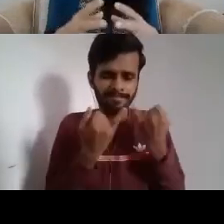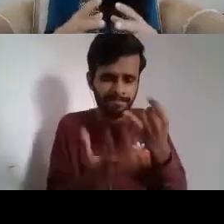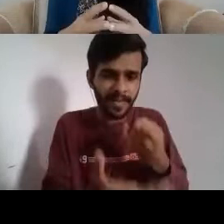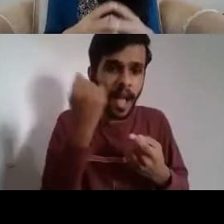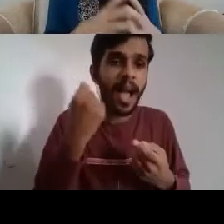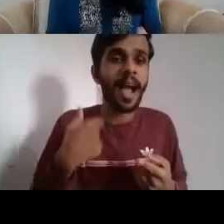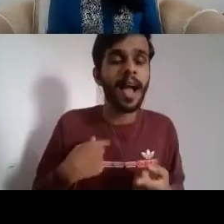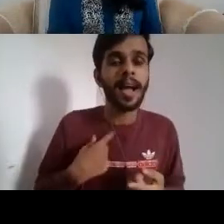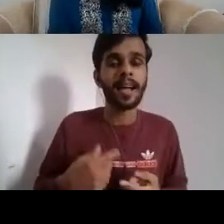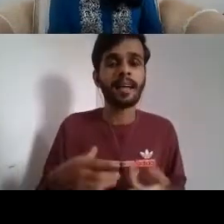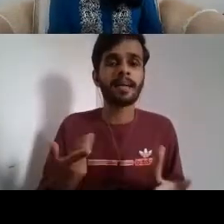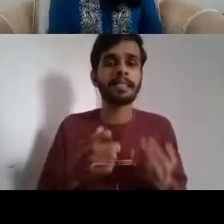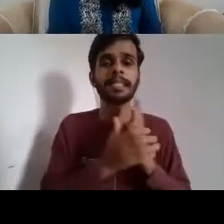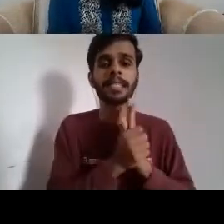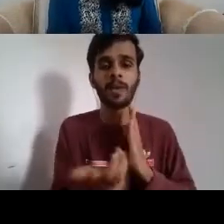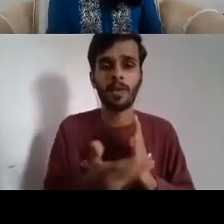the making of the maestro.